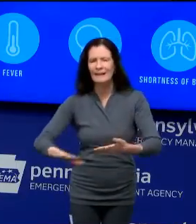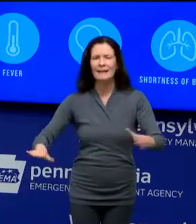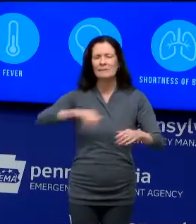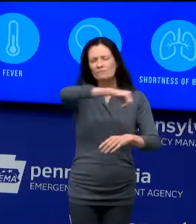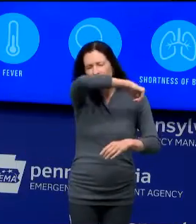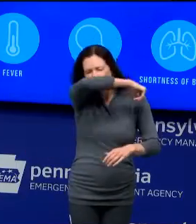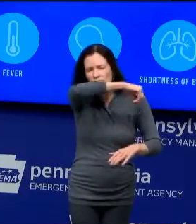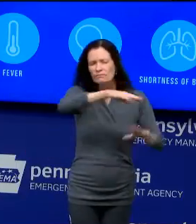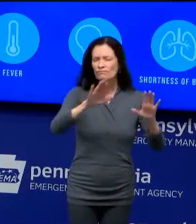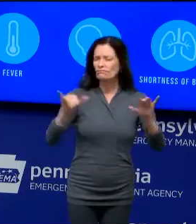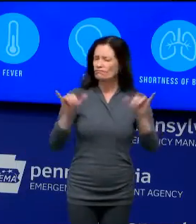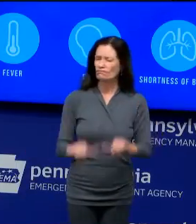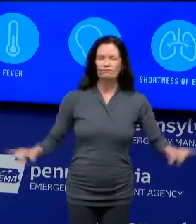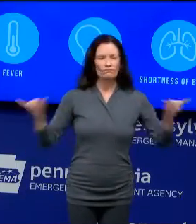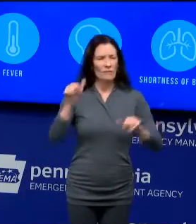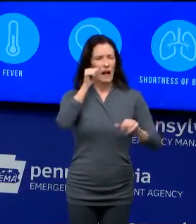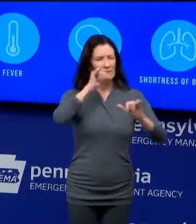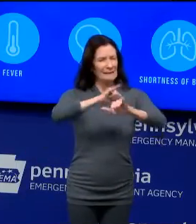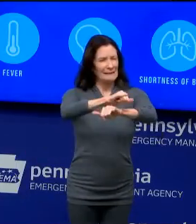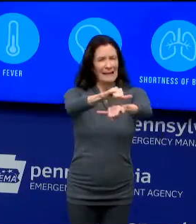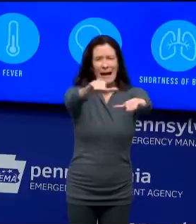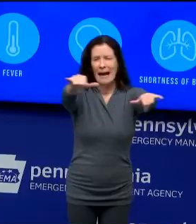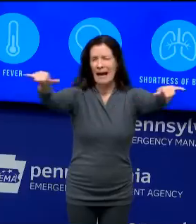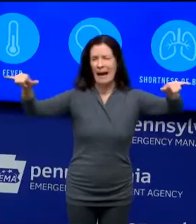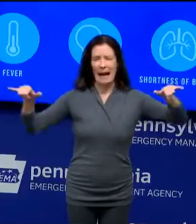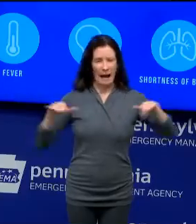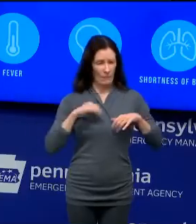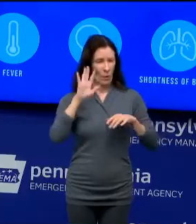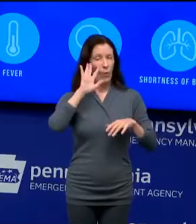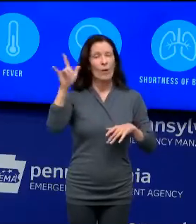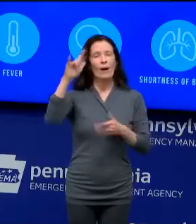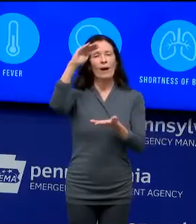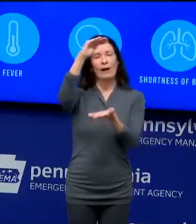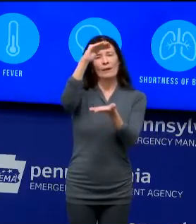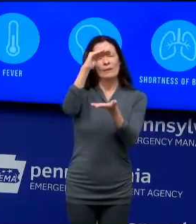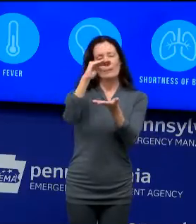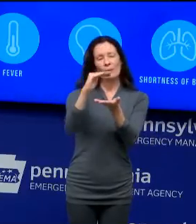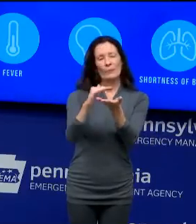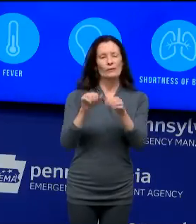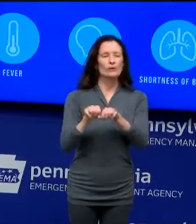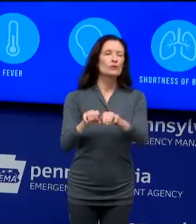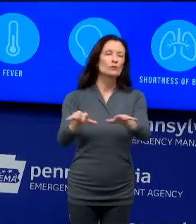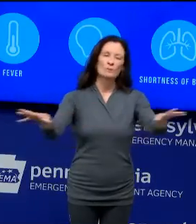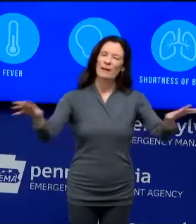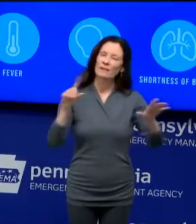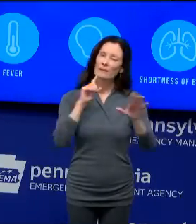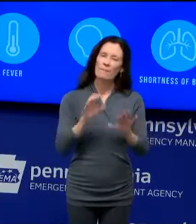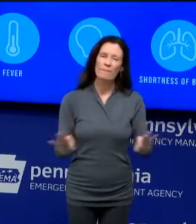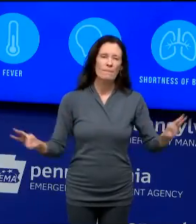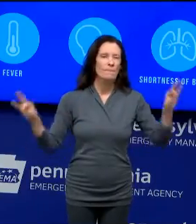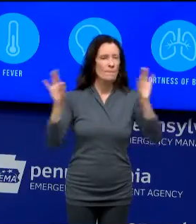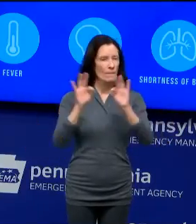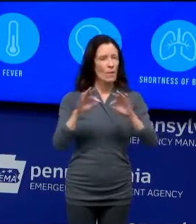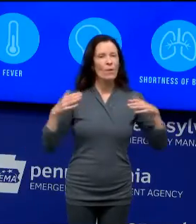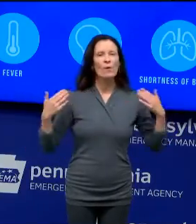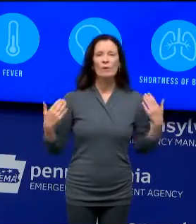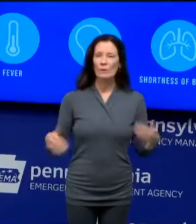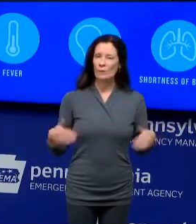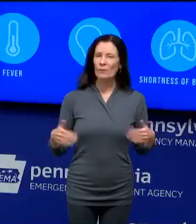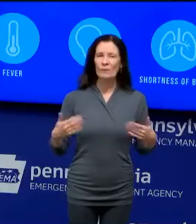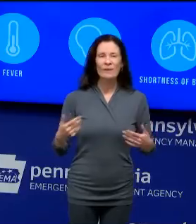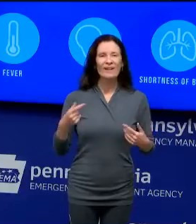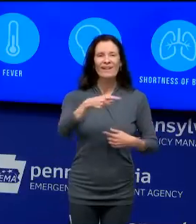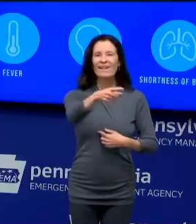this dangerous virus, COVID-19, and give hope to our families and our communities that we will